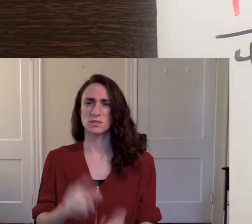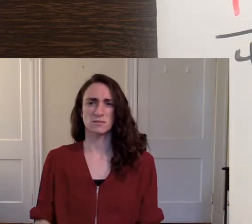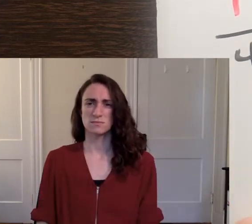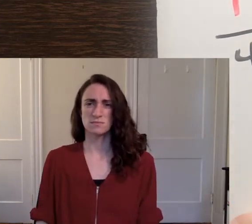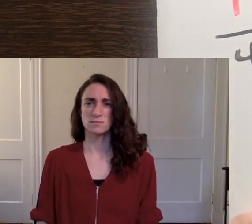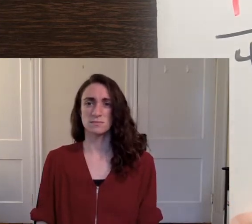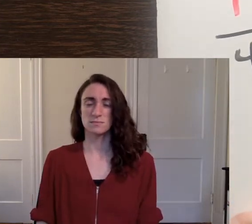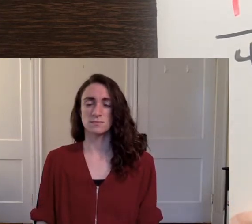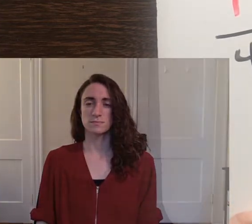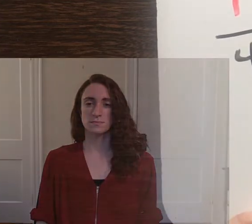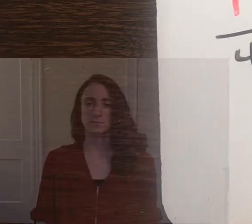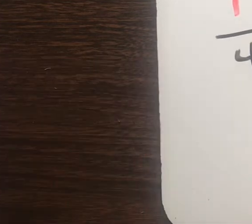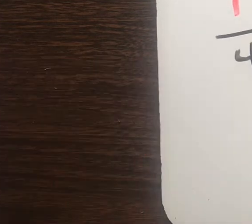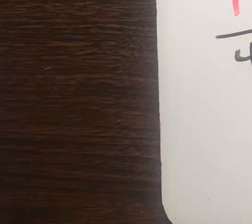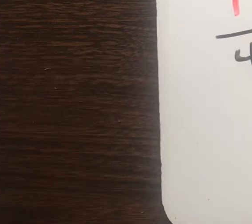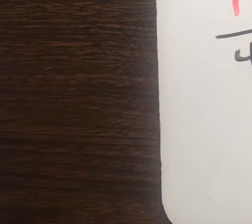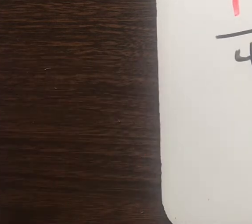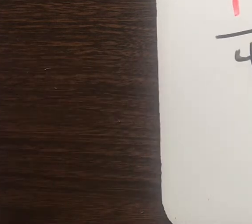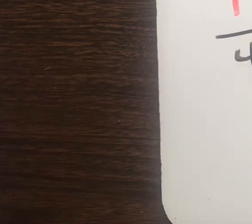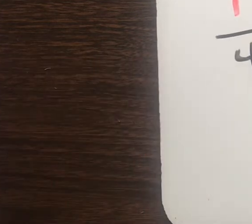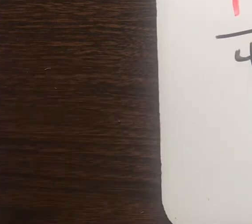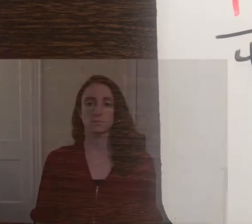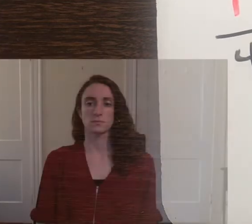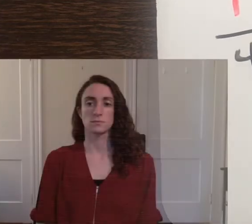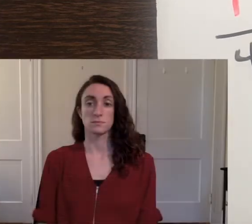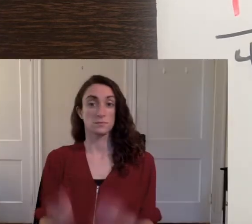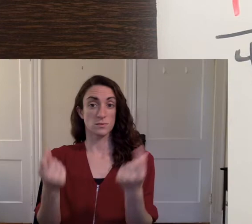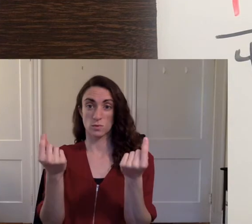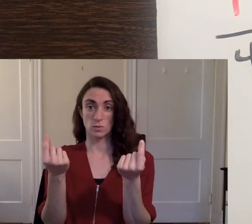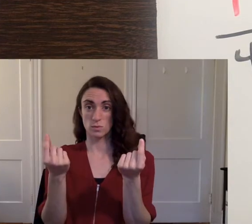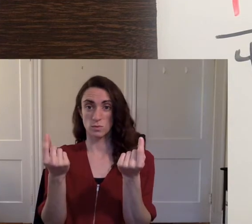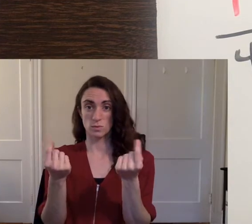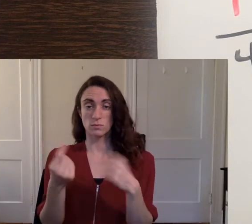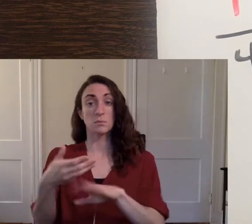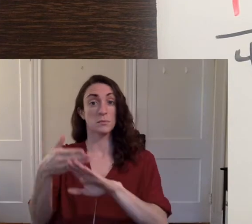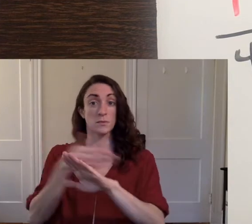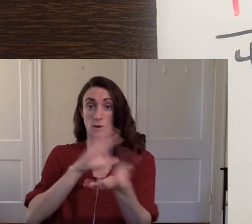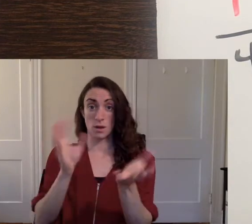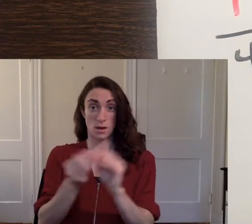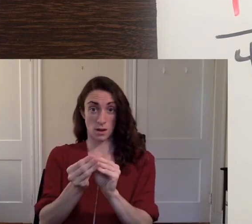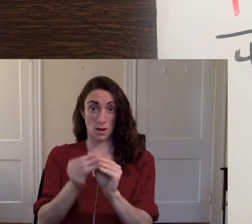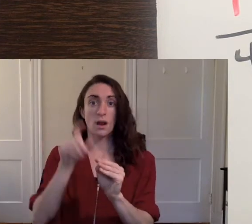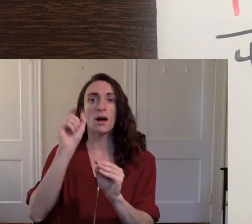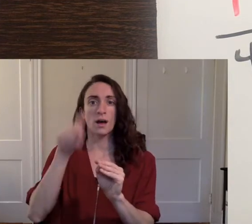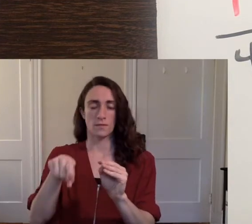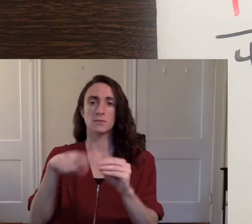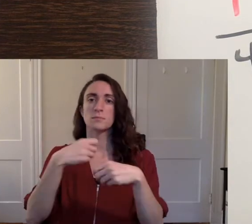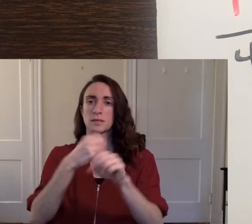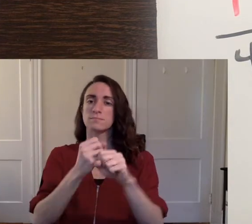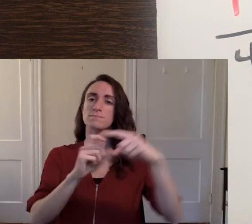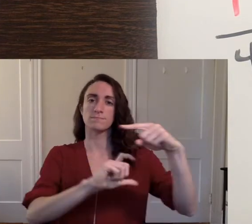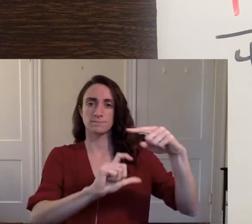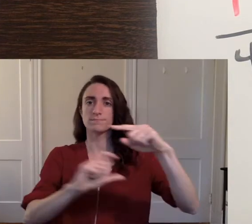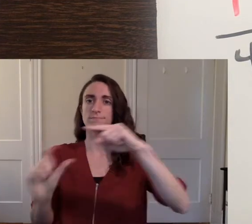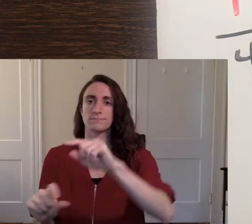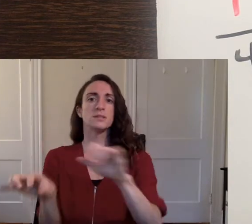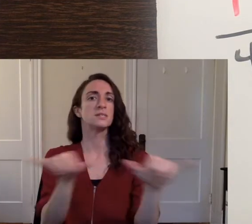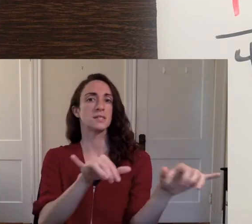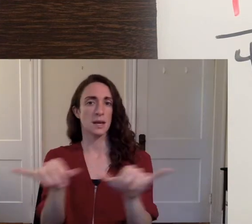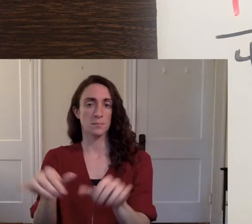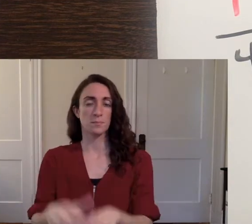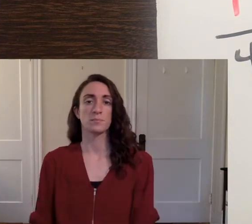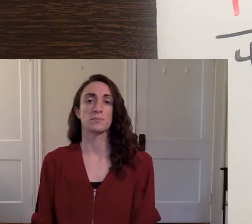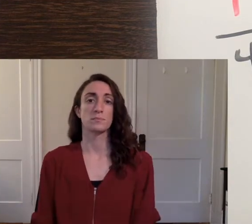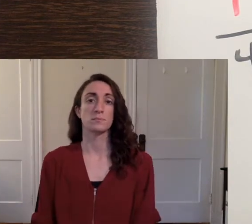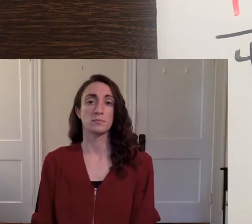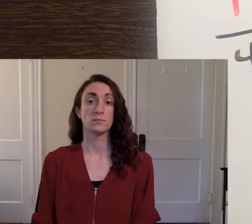eighths, so we're kind of stuck. This doesn't really make sense. What we need to do here is before we add, we have to get these fractions